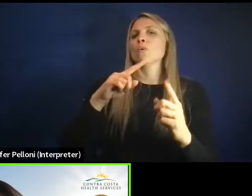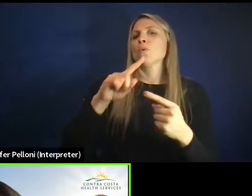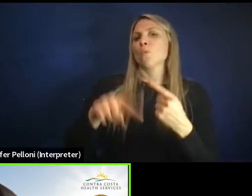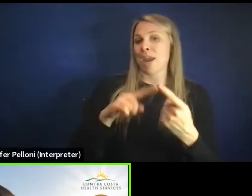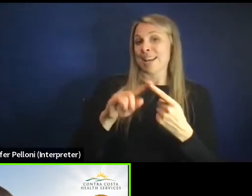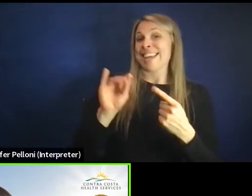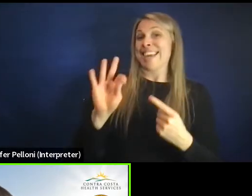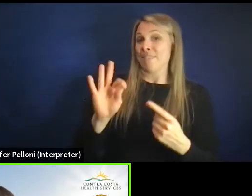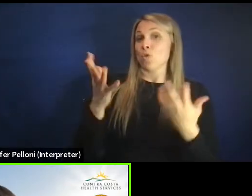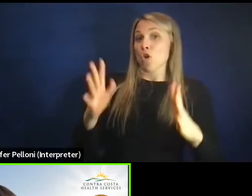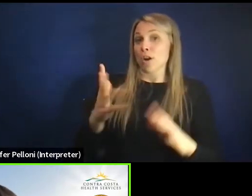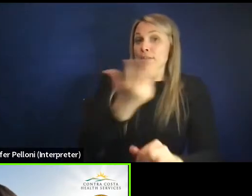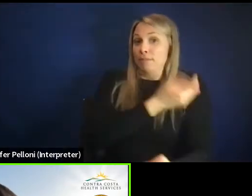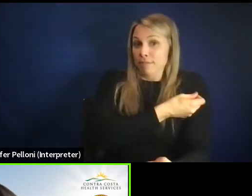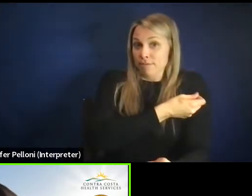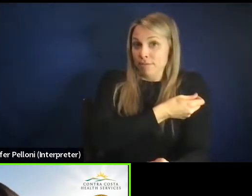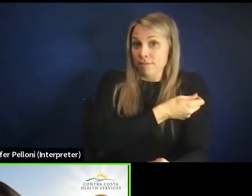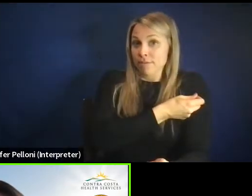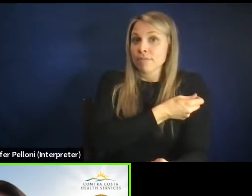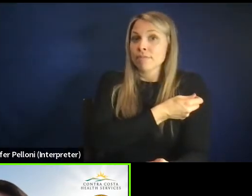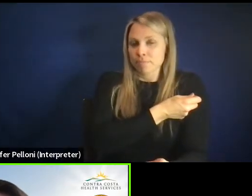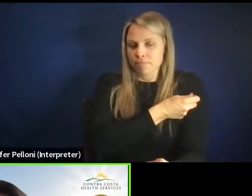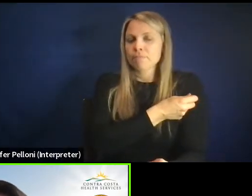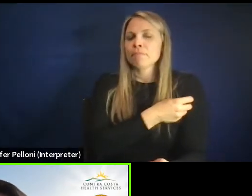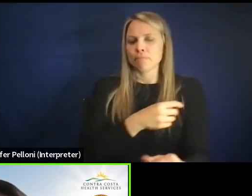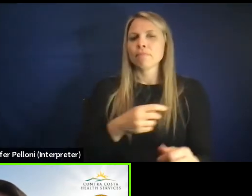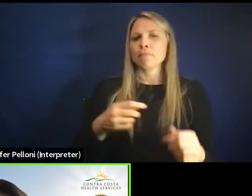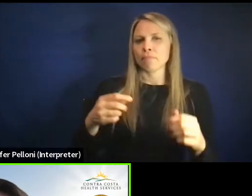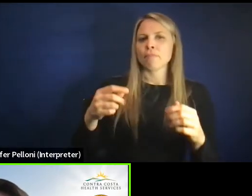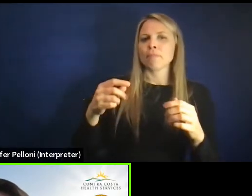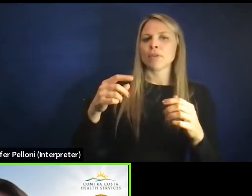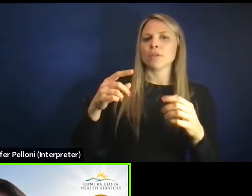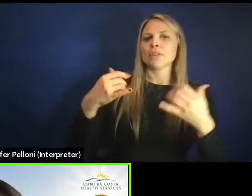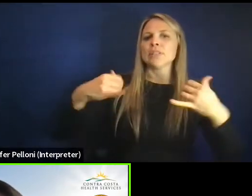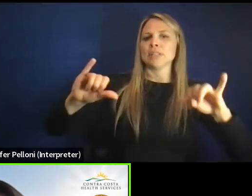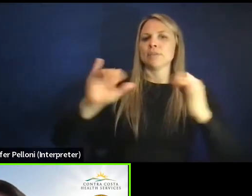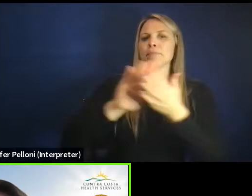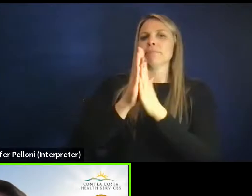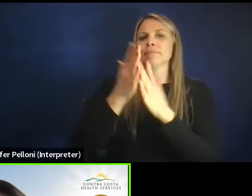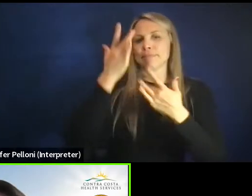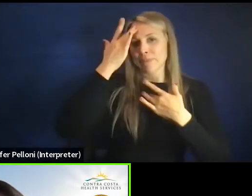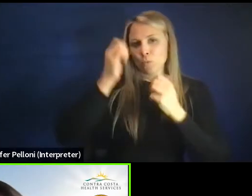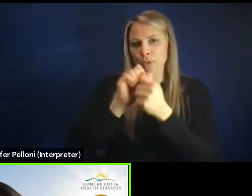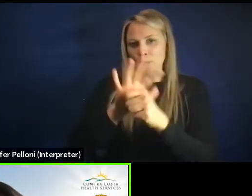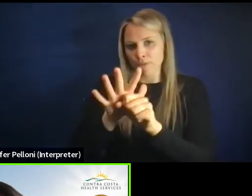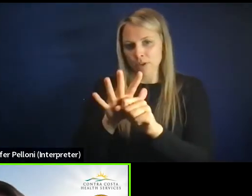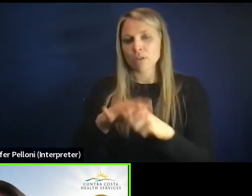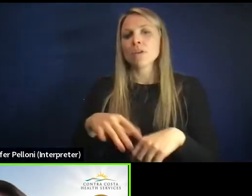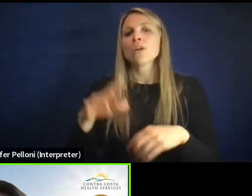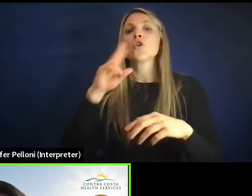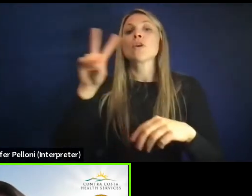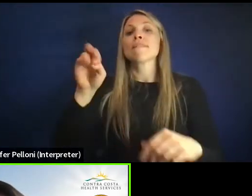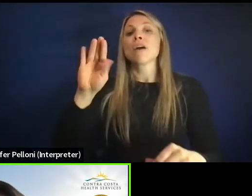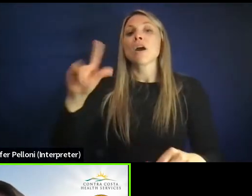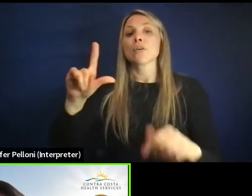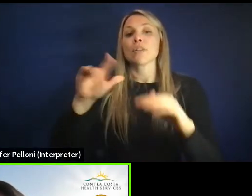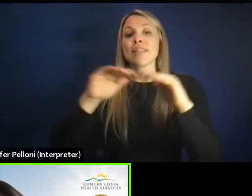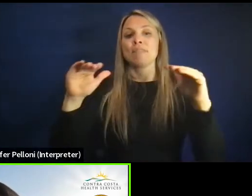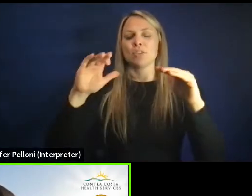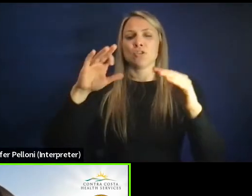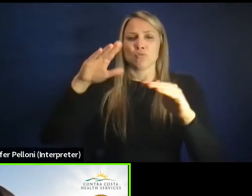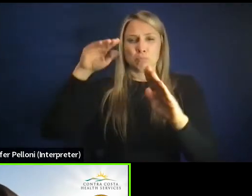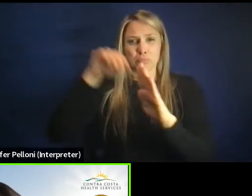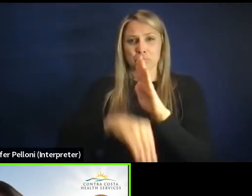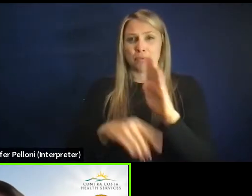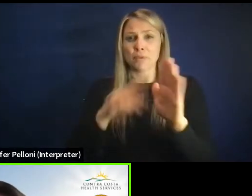if you're vaccinated and you are unlucky enough to still get COVID, the viral levels drop really, really